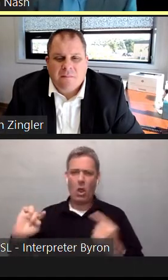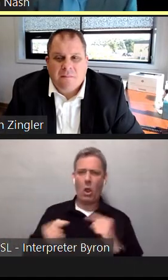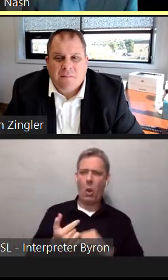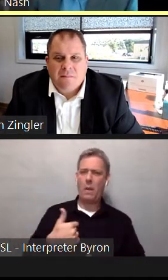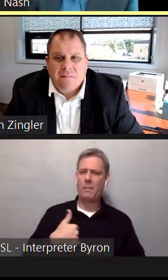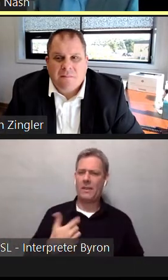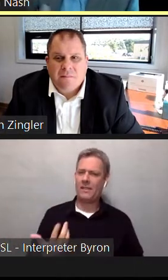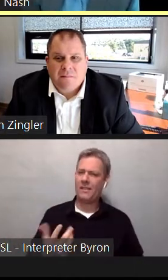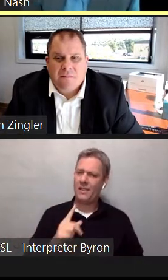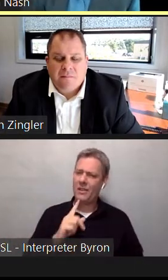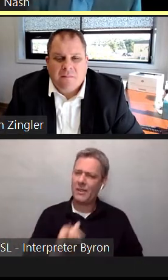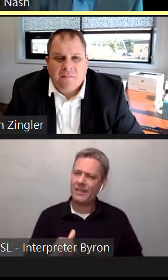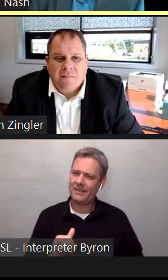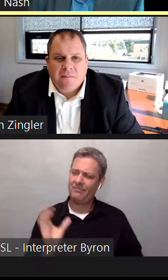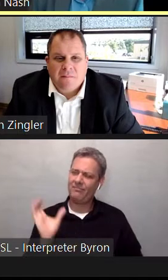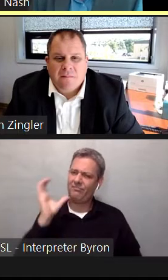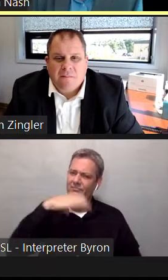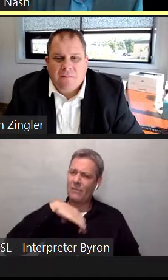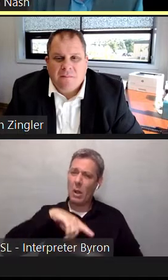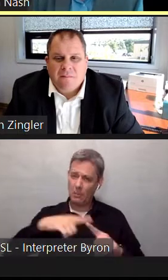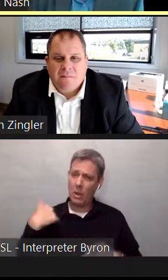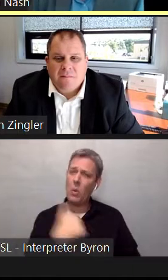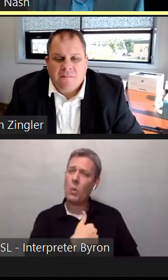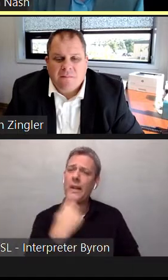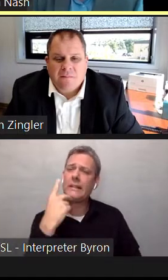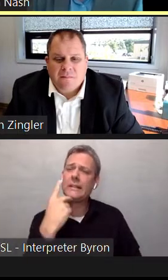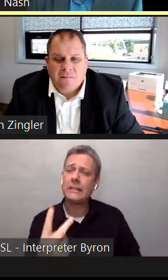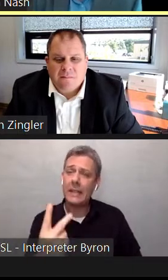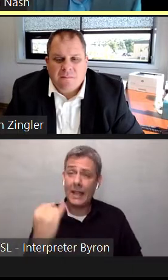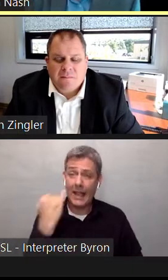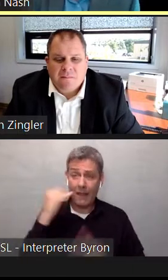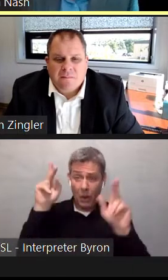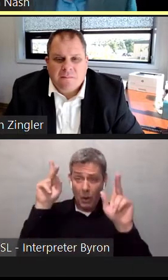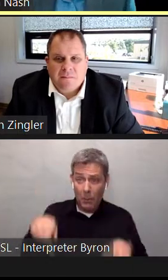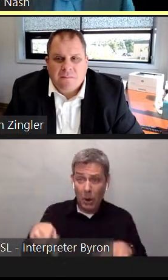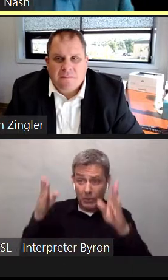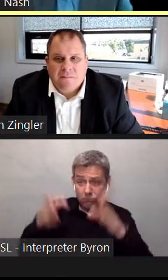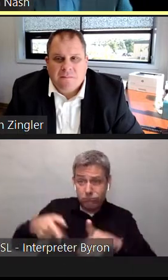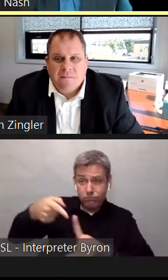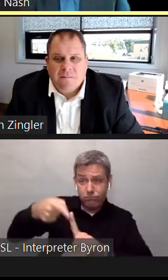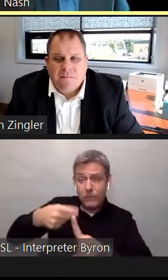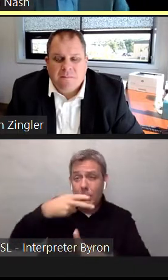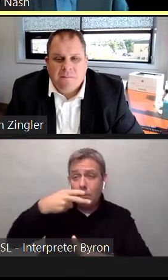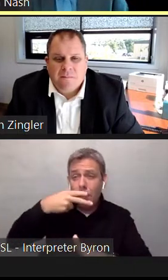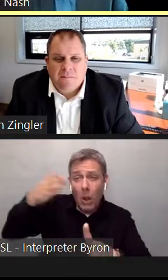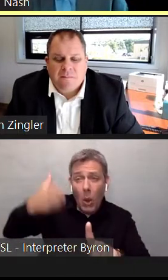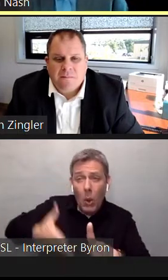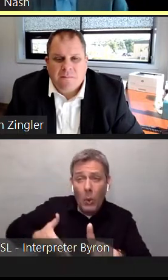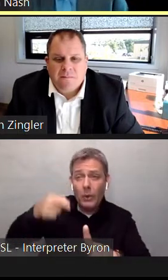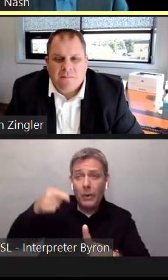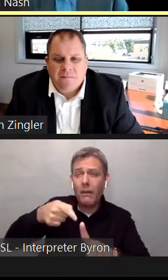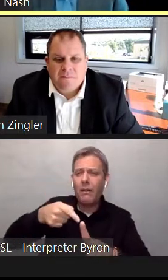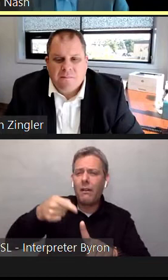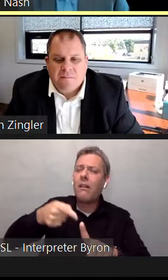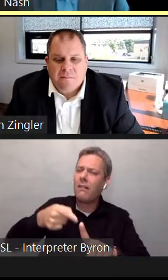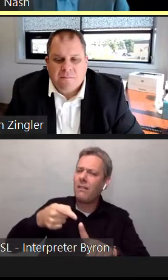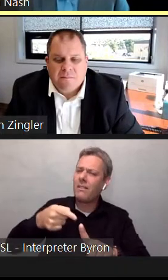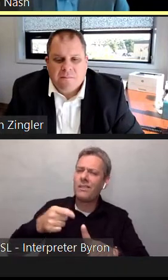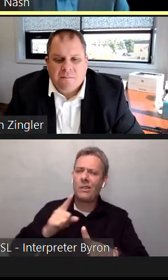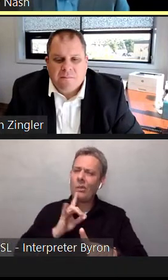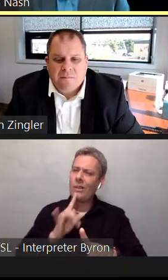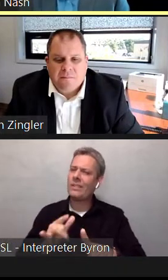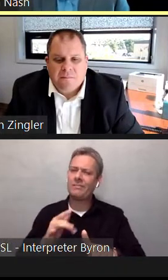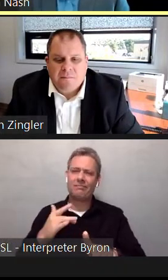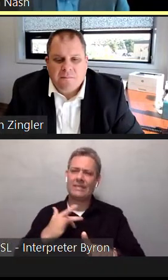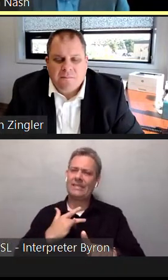on my part. But we do see that if somebody is a smoker that's amongst this population, that the likelihood is